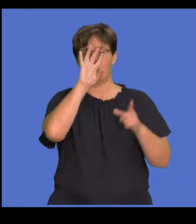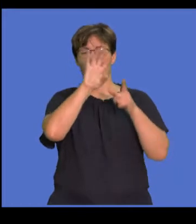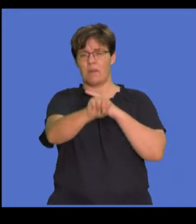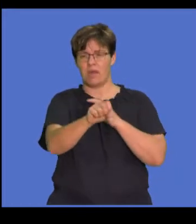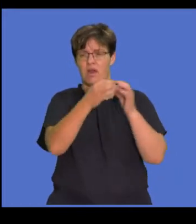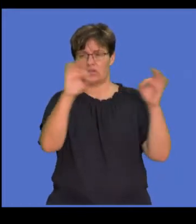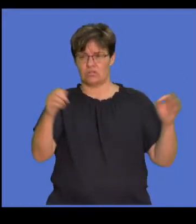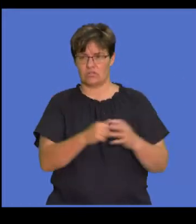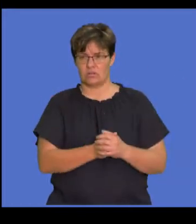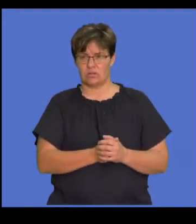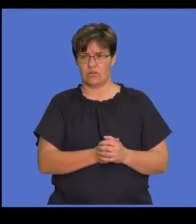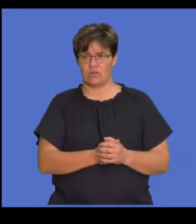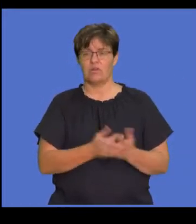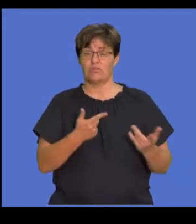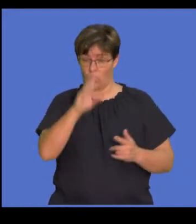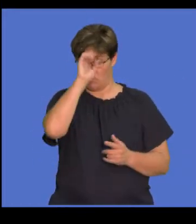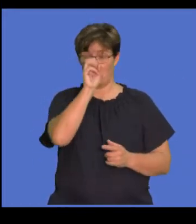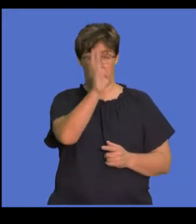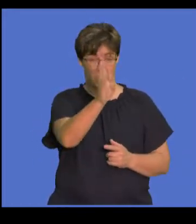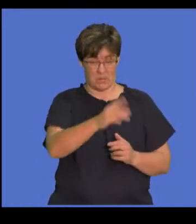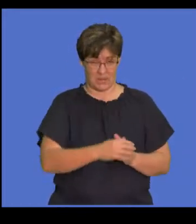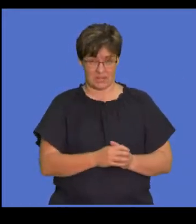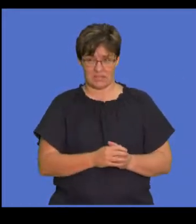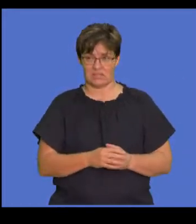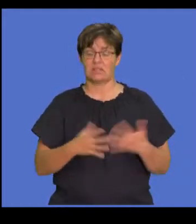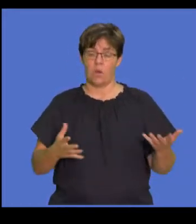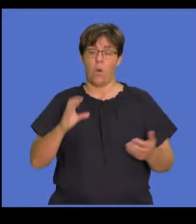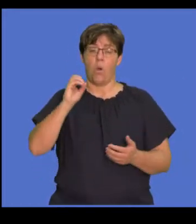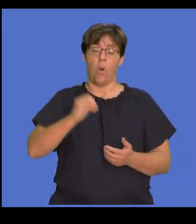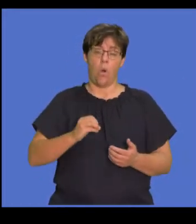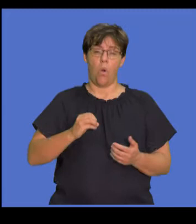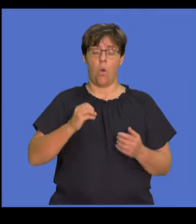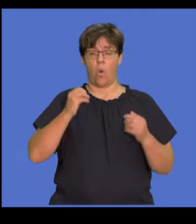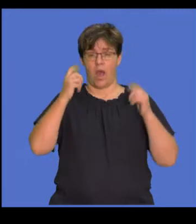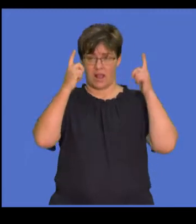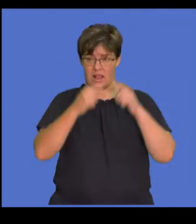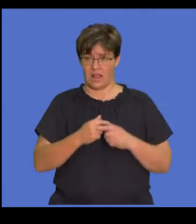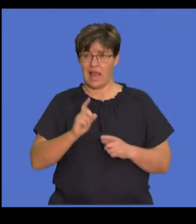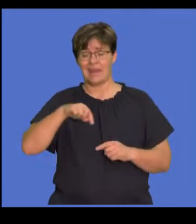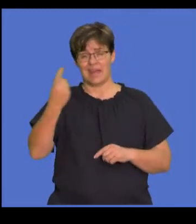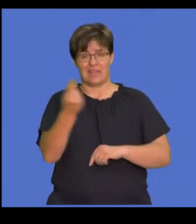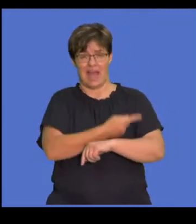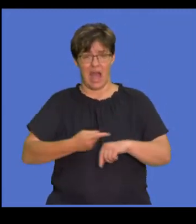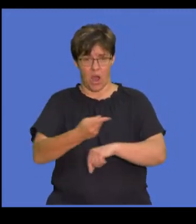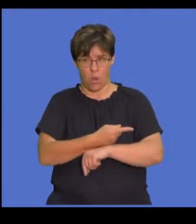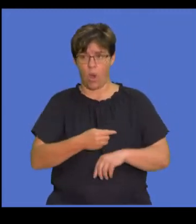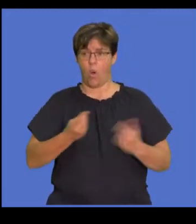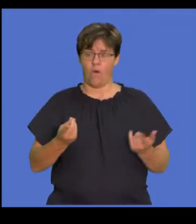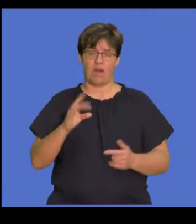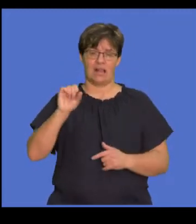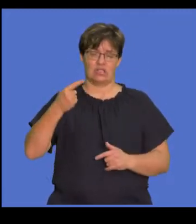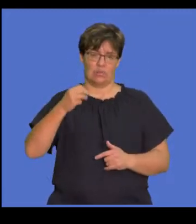and recall the ratios. And I'm sure you're going to remember this. So this is, oh hell, another hour